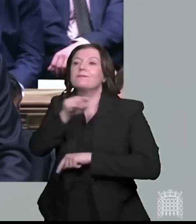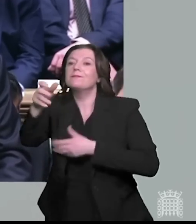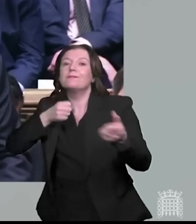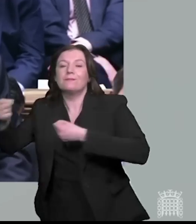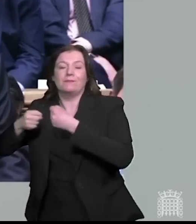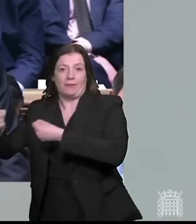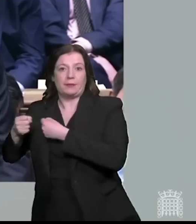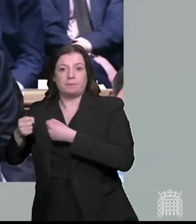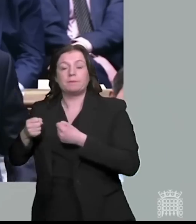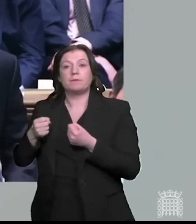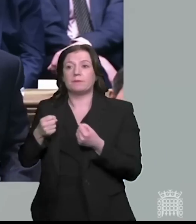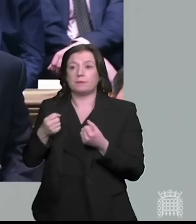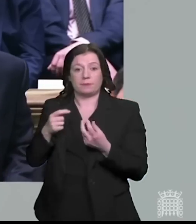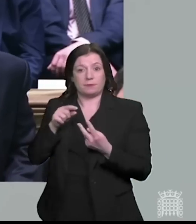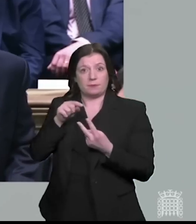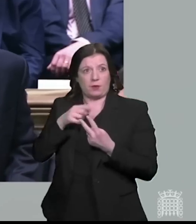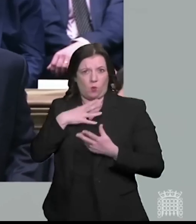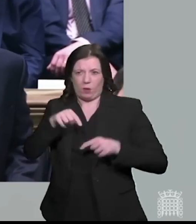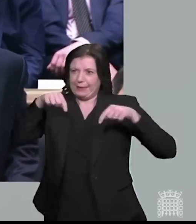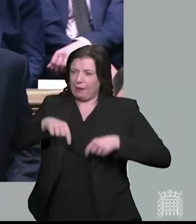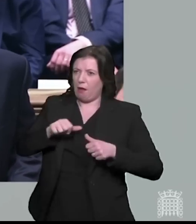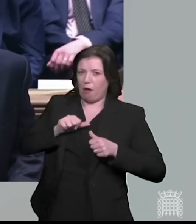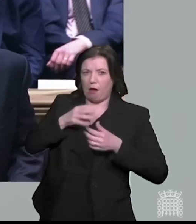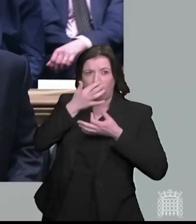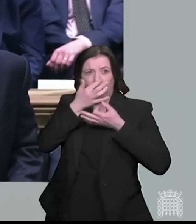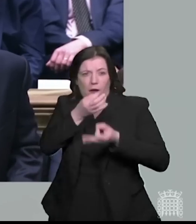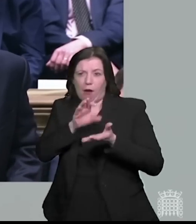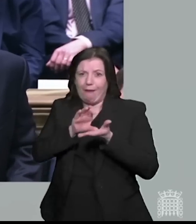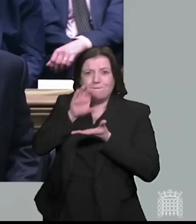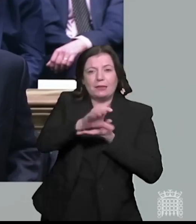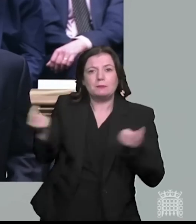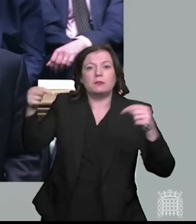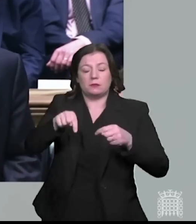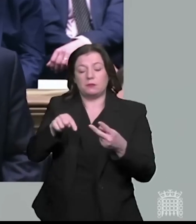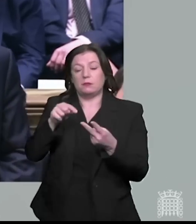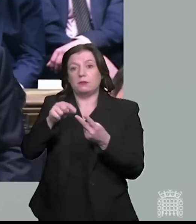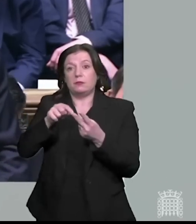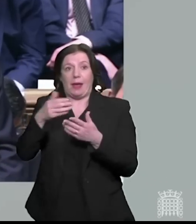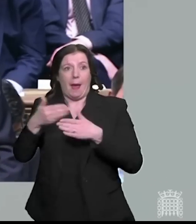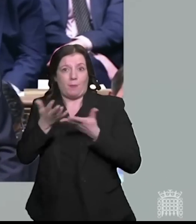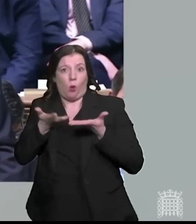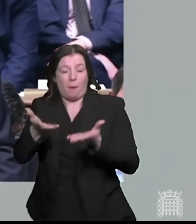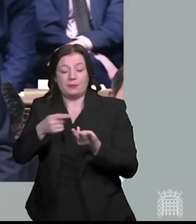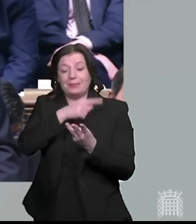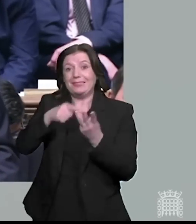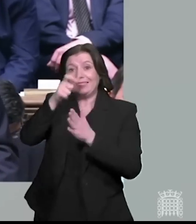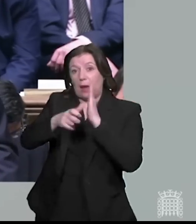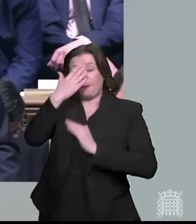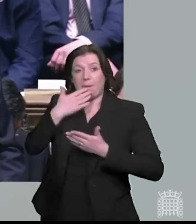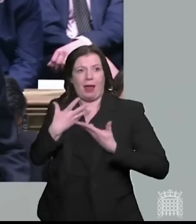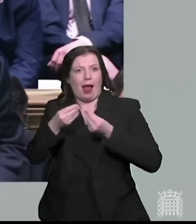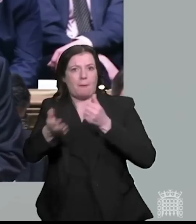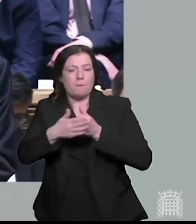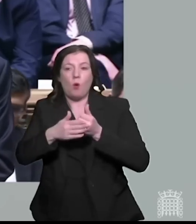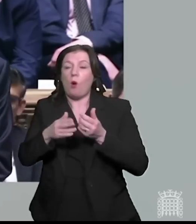best investment incentives in Europe, the biggest ever employment package, for disabled people more help, for older